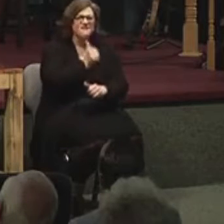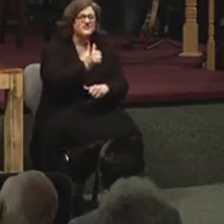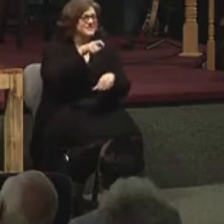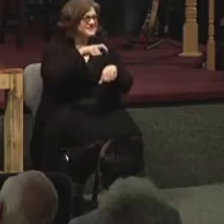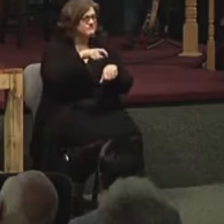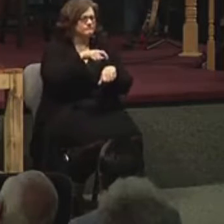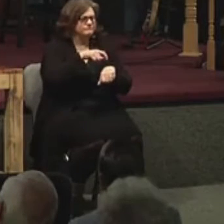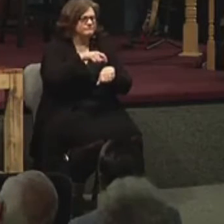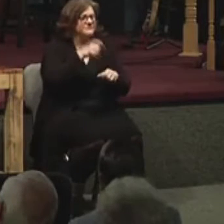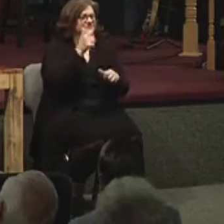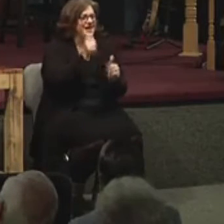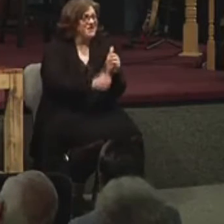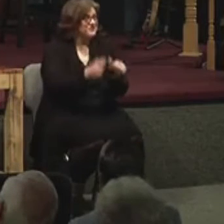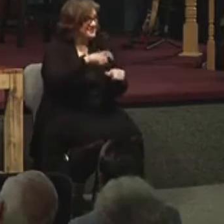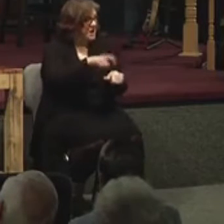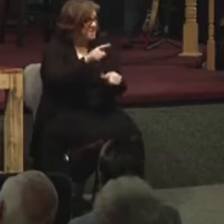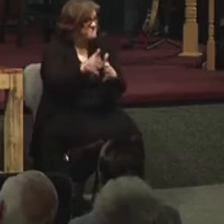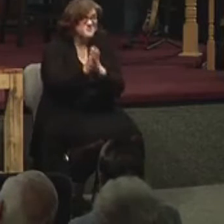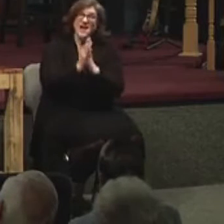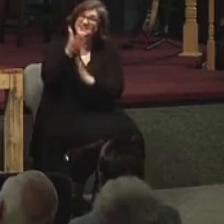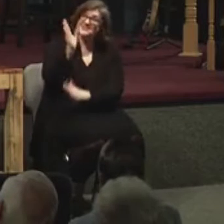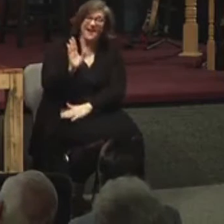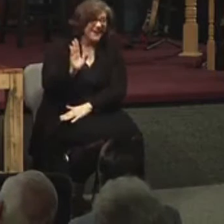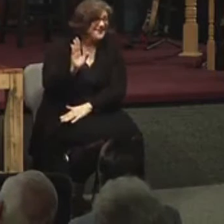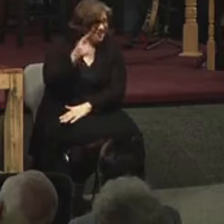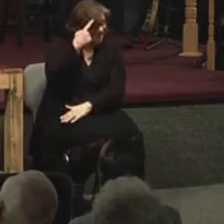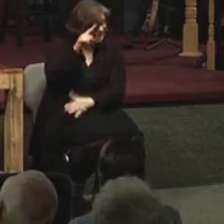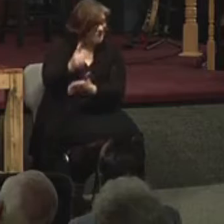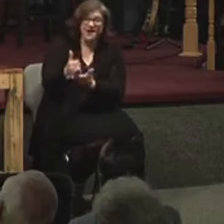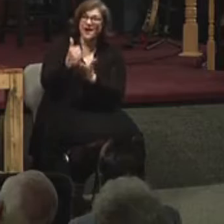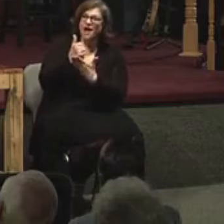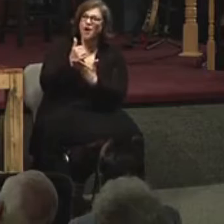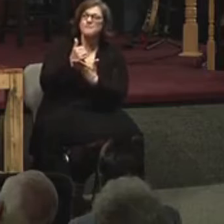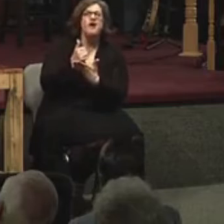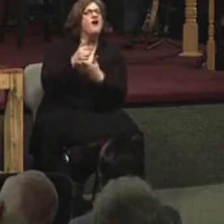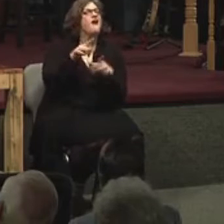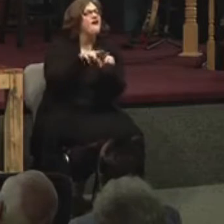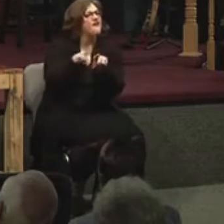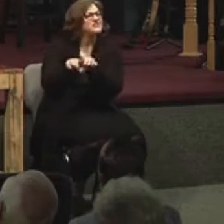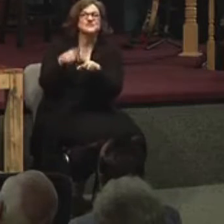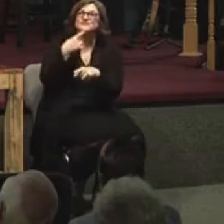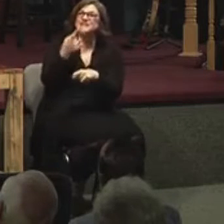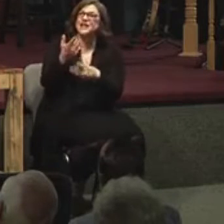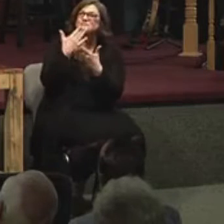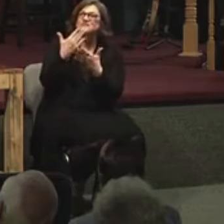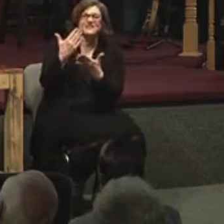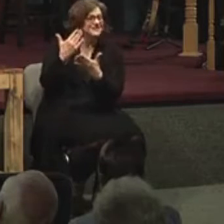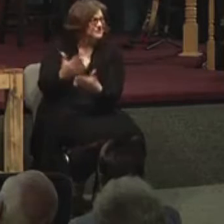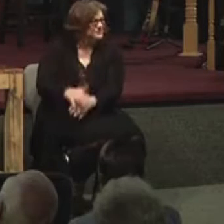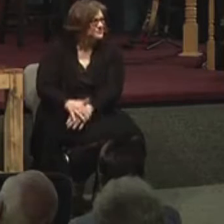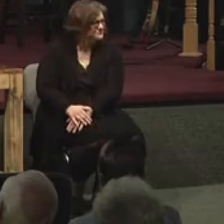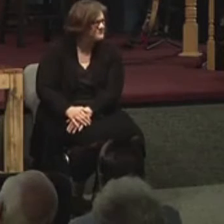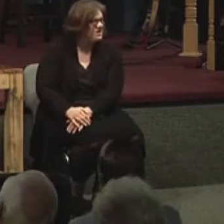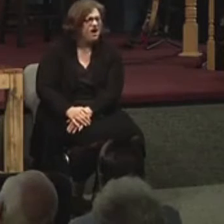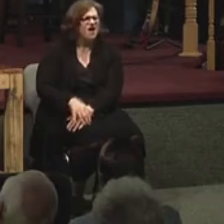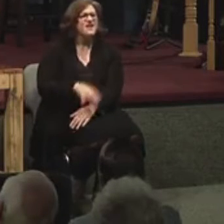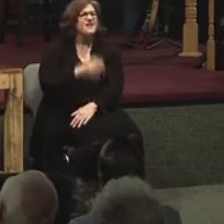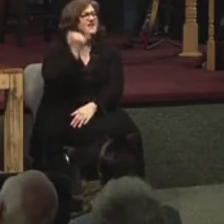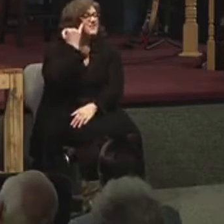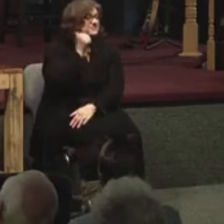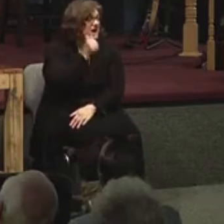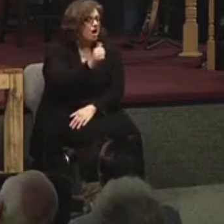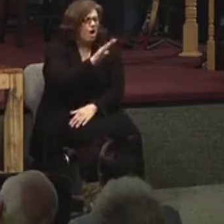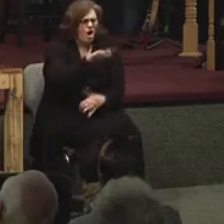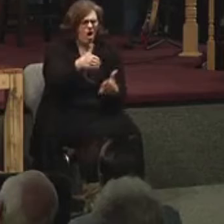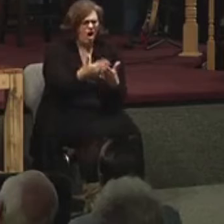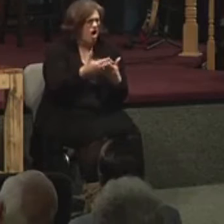when you do that, when you give thanks to God on a regular basis, what happens is those worries, those wants, those